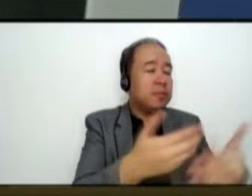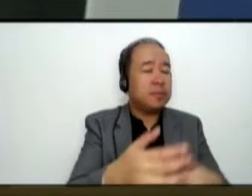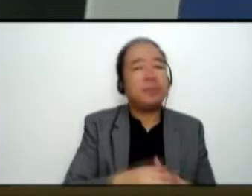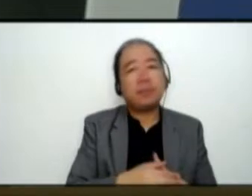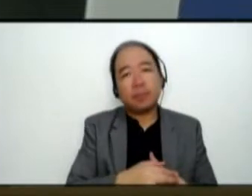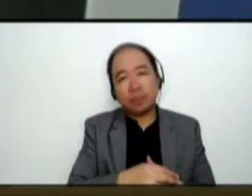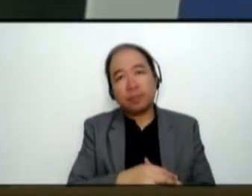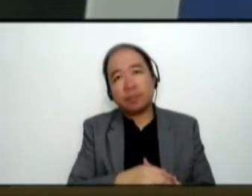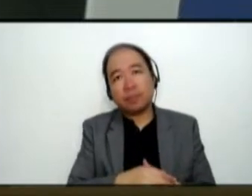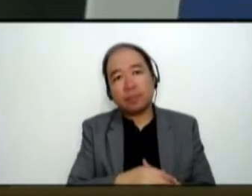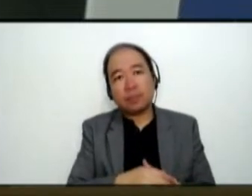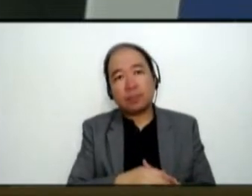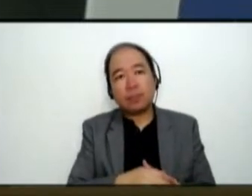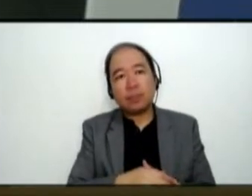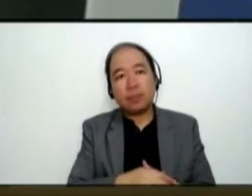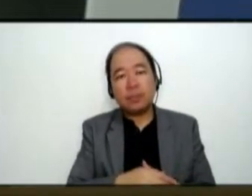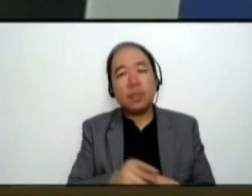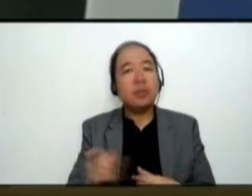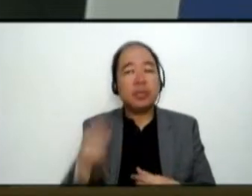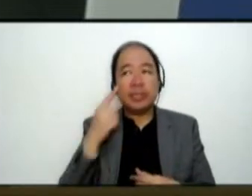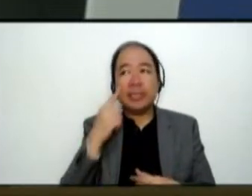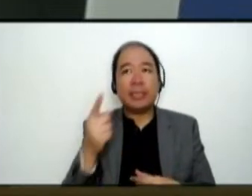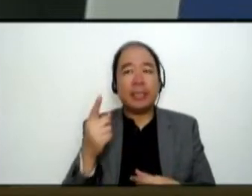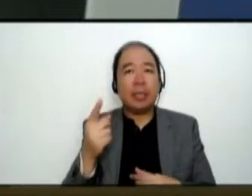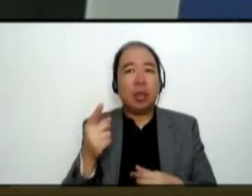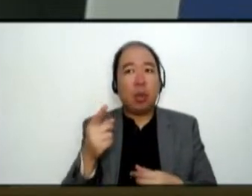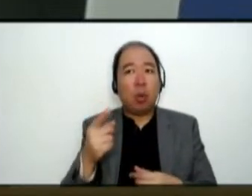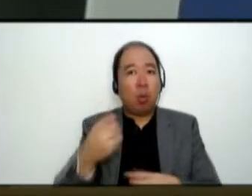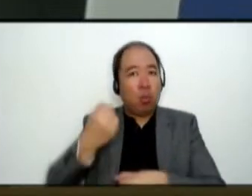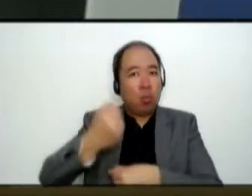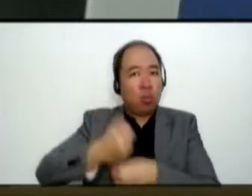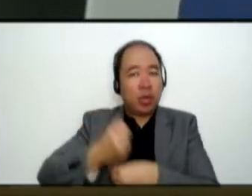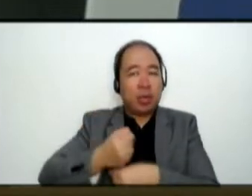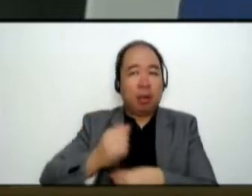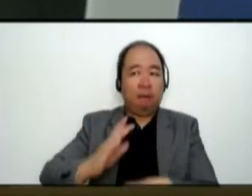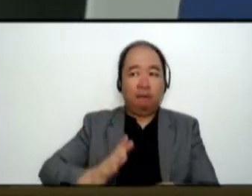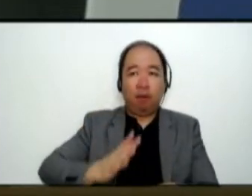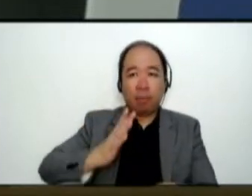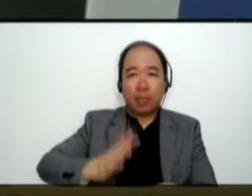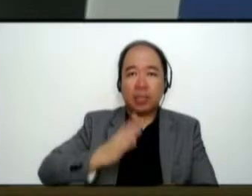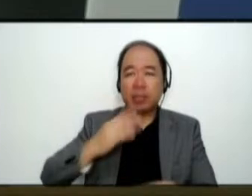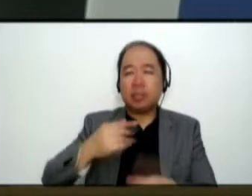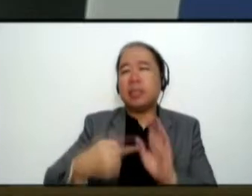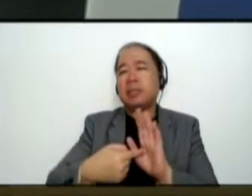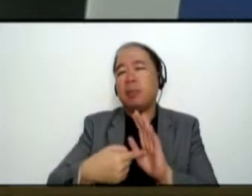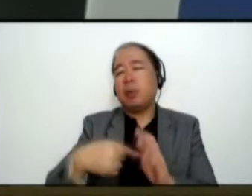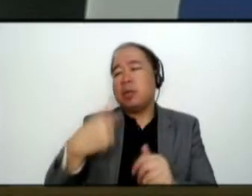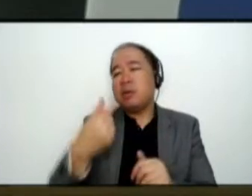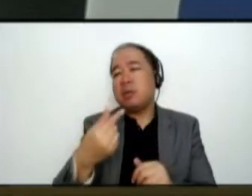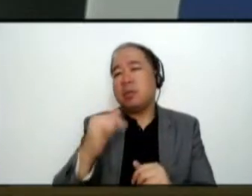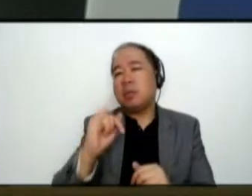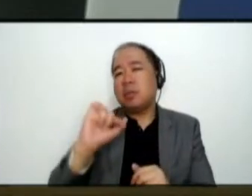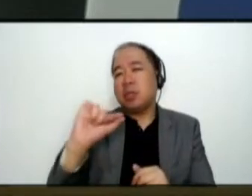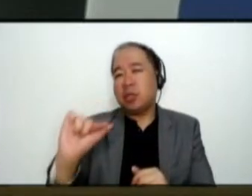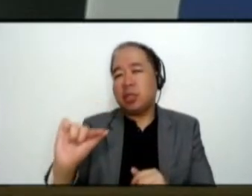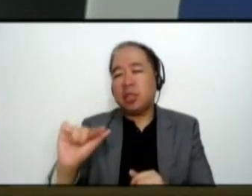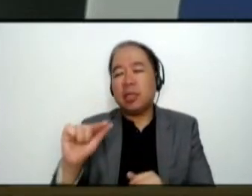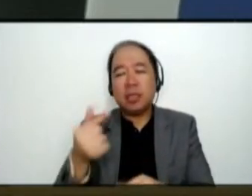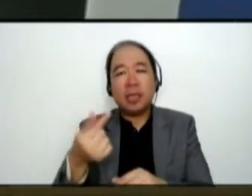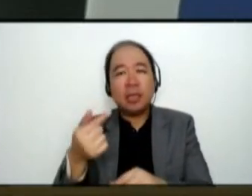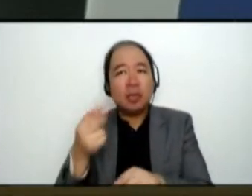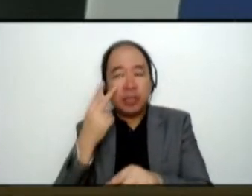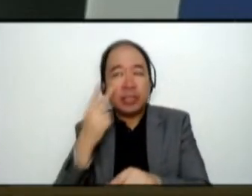Meanwhile, precarious work, informalization, including gig economy work, has been affecting social protection institutions in